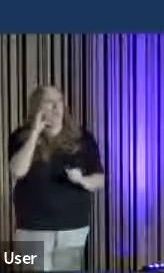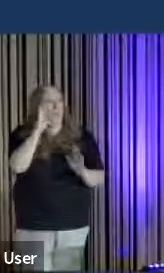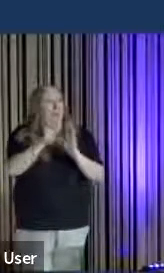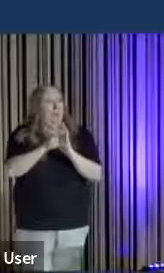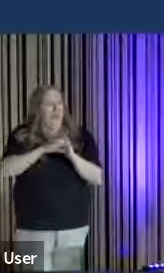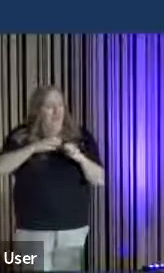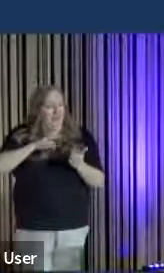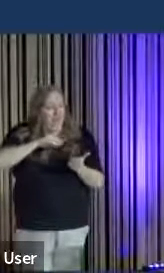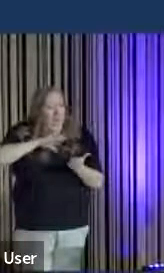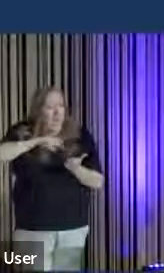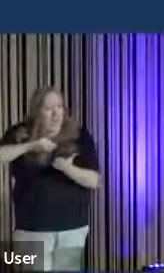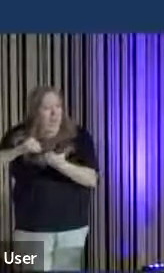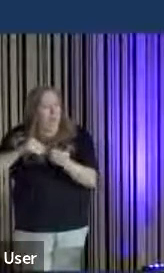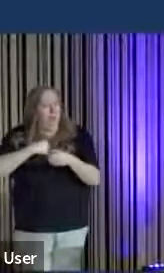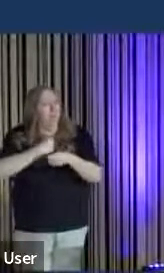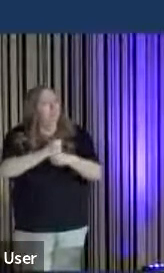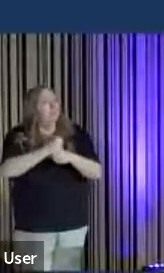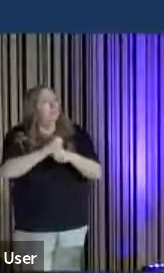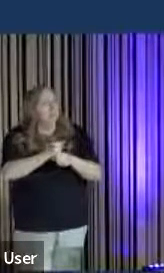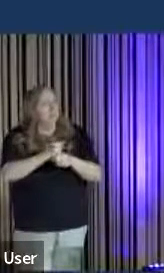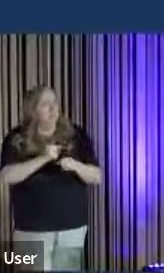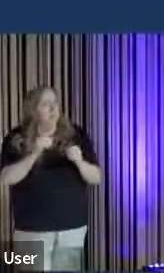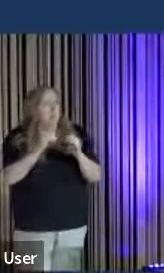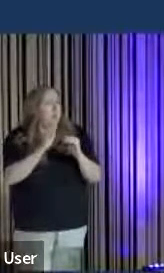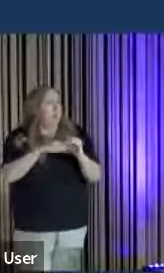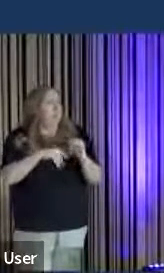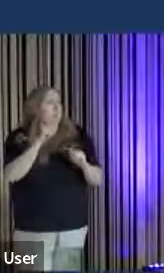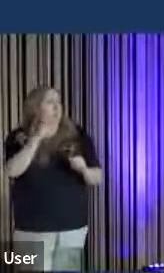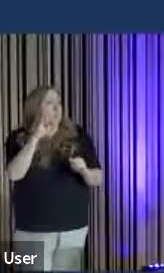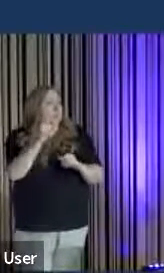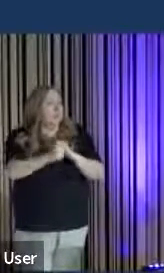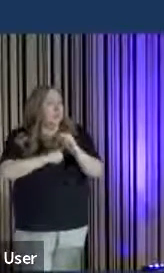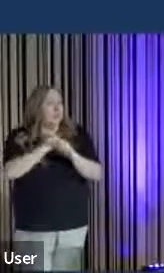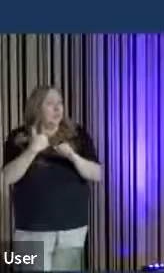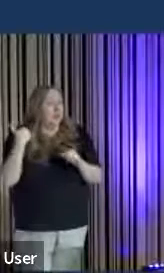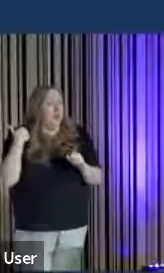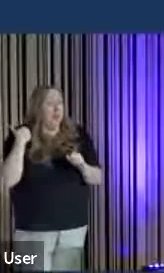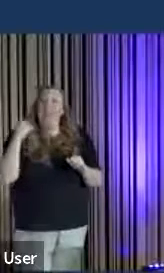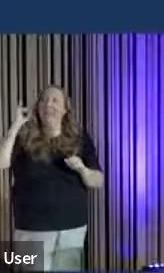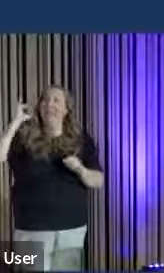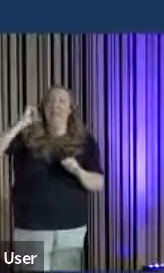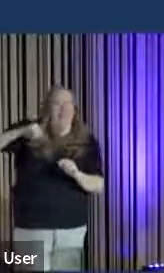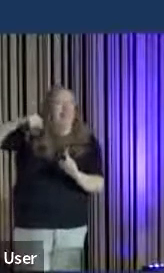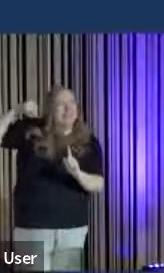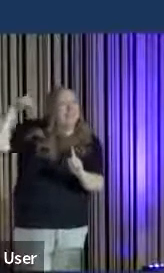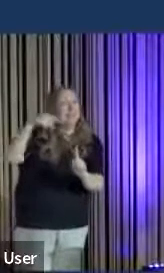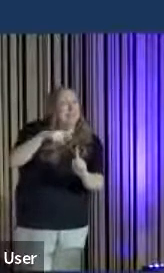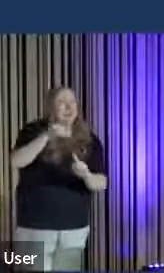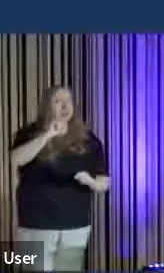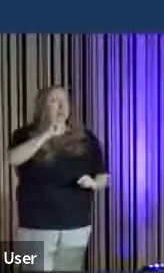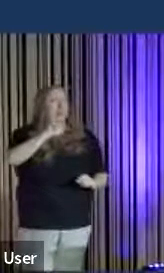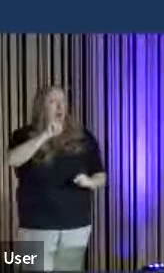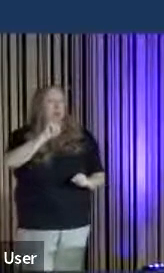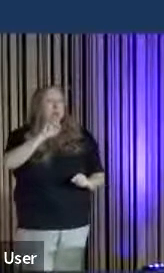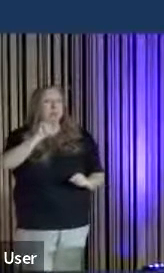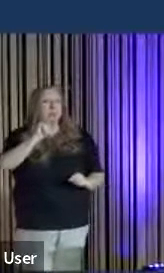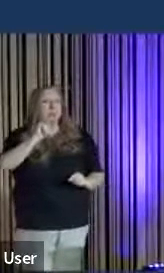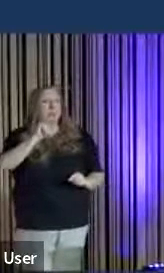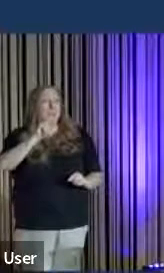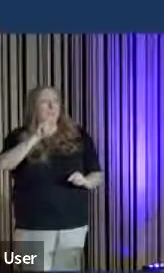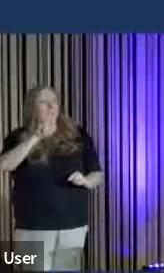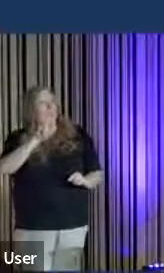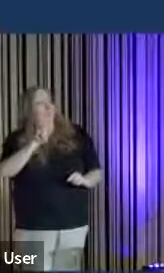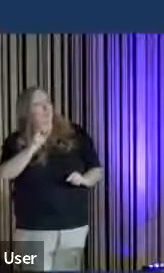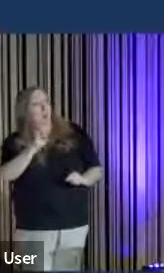more than 100 years ago, which actually stimulated the Art Nouveau movement and sort of organic architecture in general. These are very